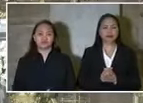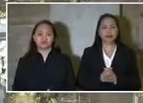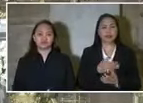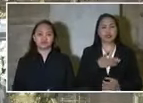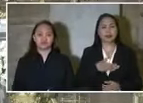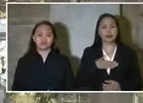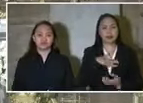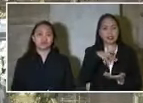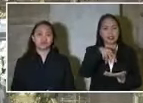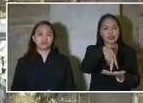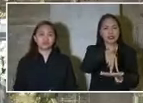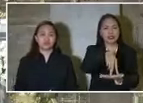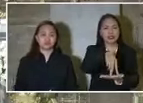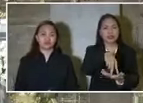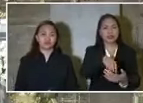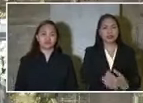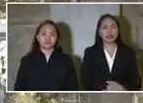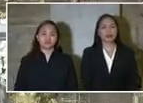Please stand.